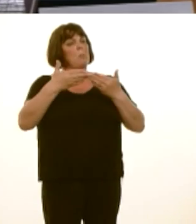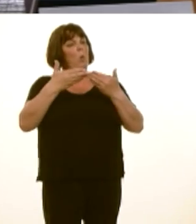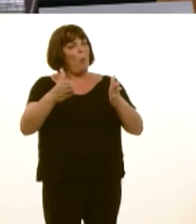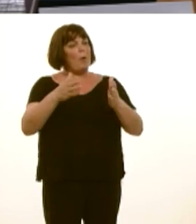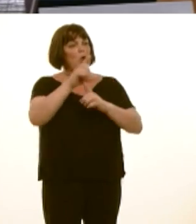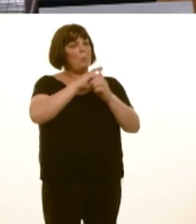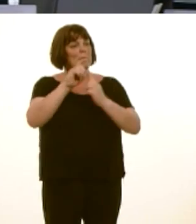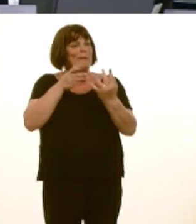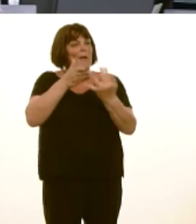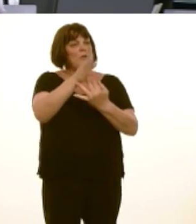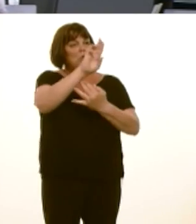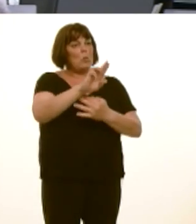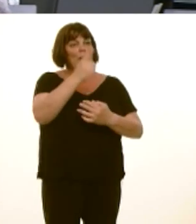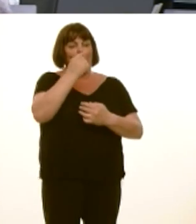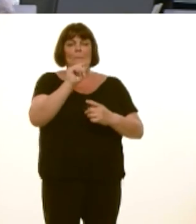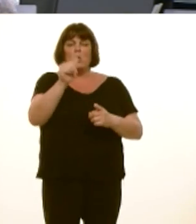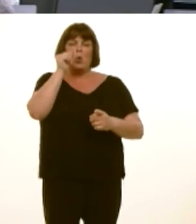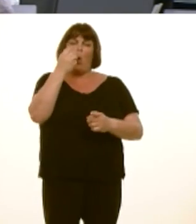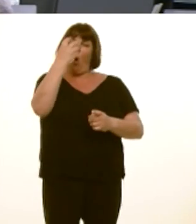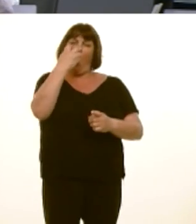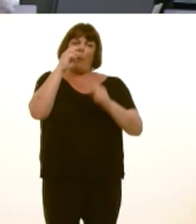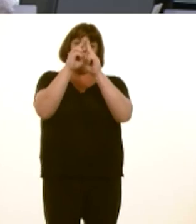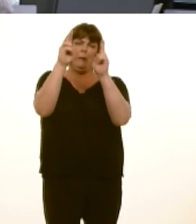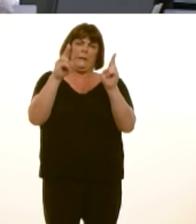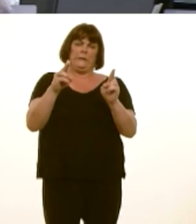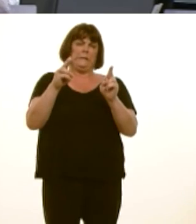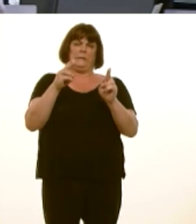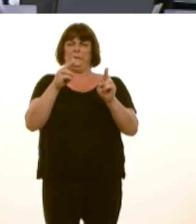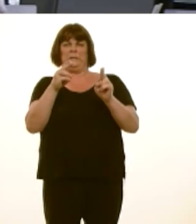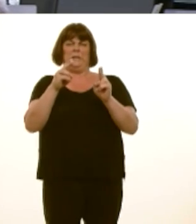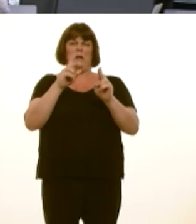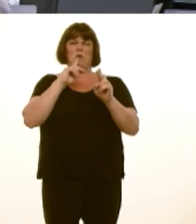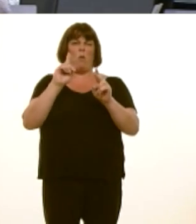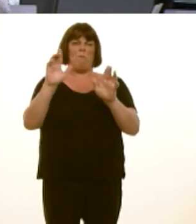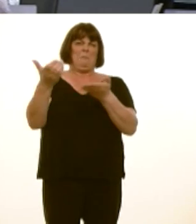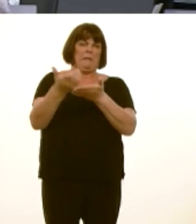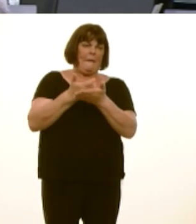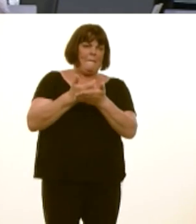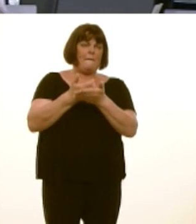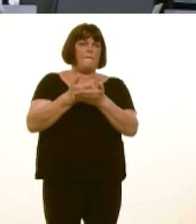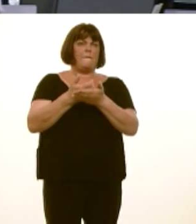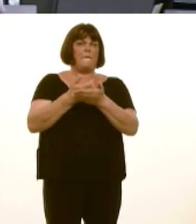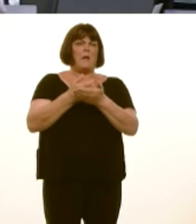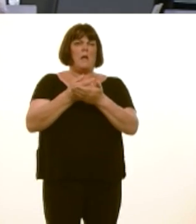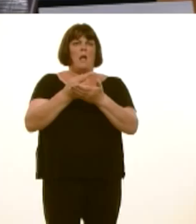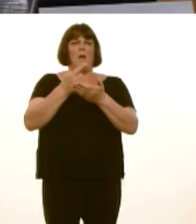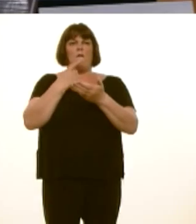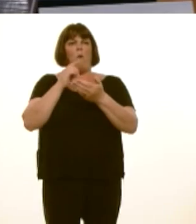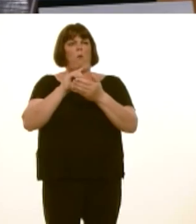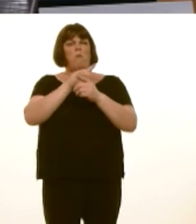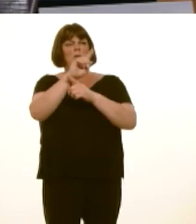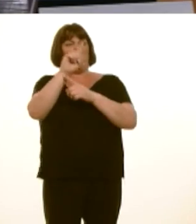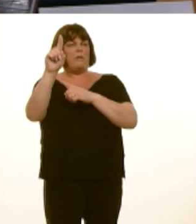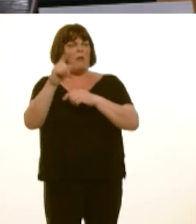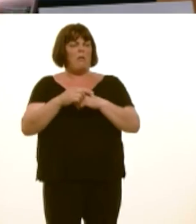difficulty is sometimes the design of the school, the older schools, are not designed to be secure for use after school hours. Newer schools